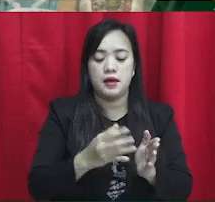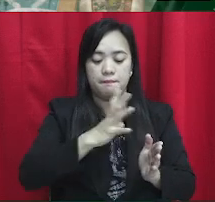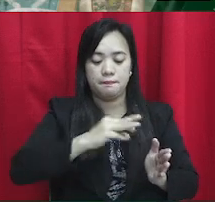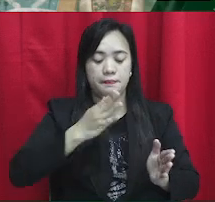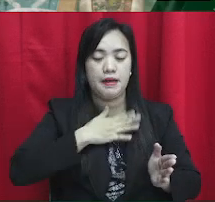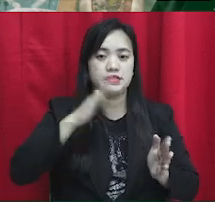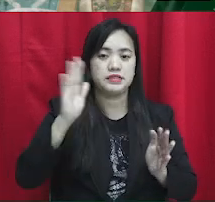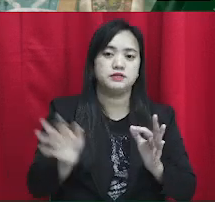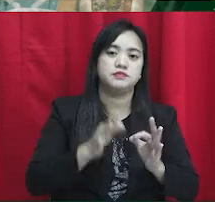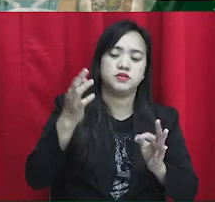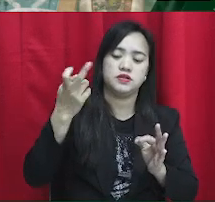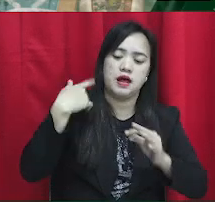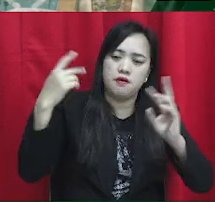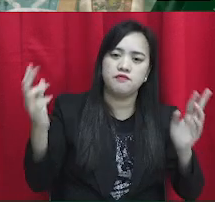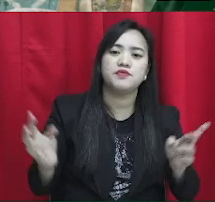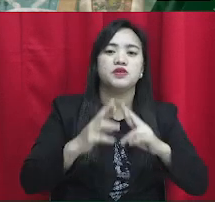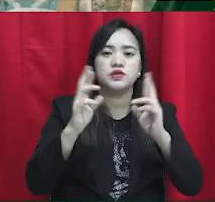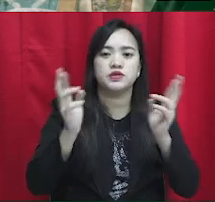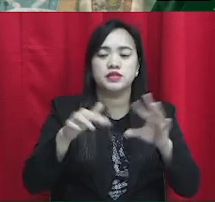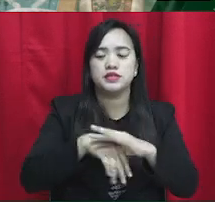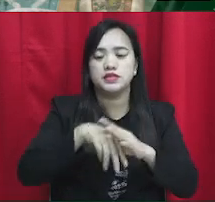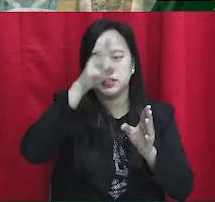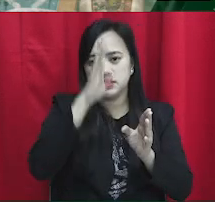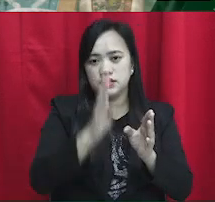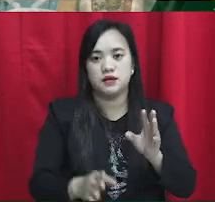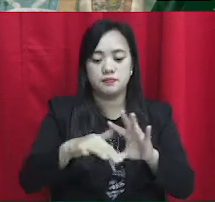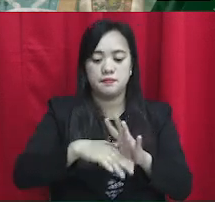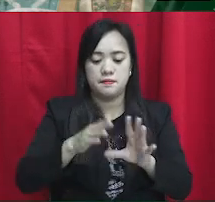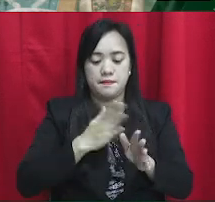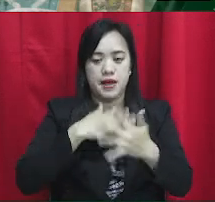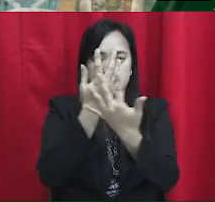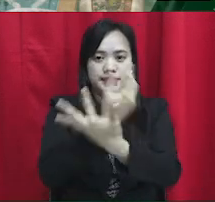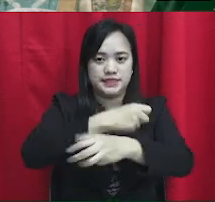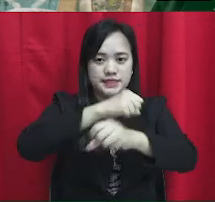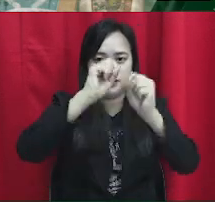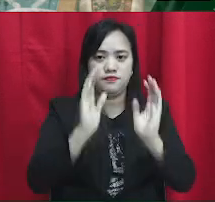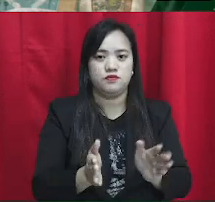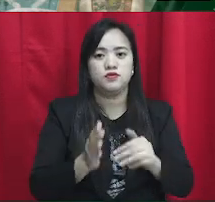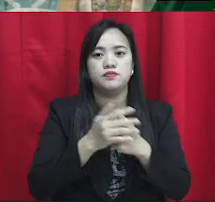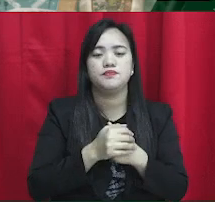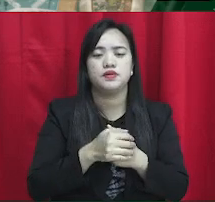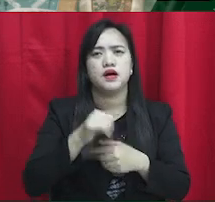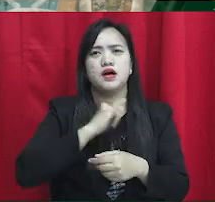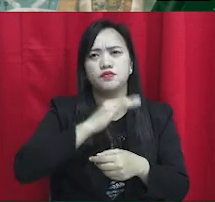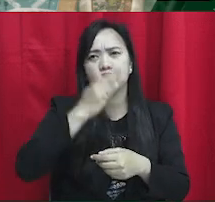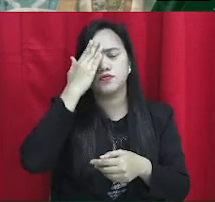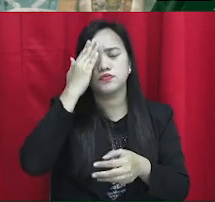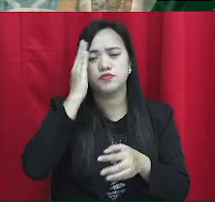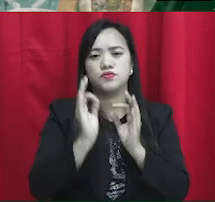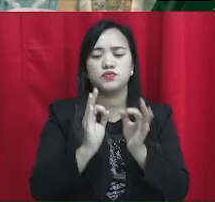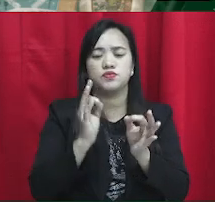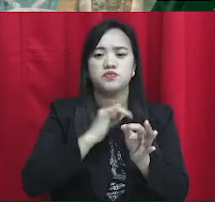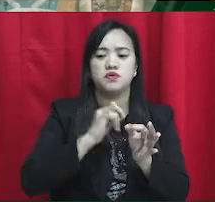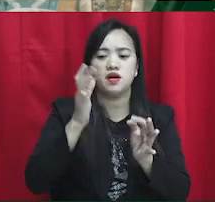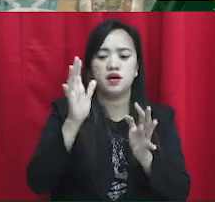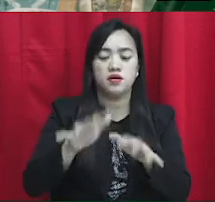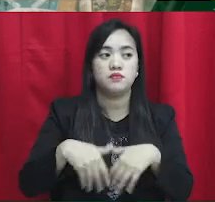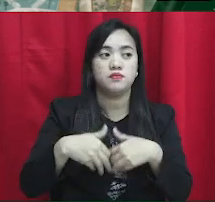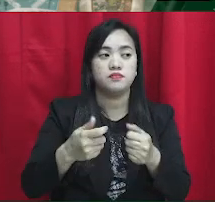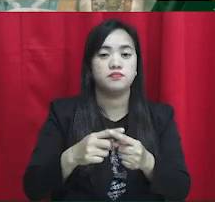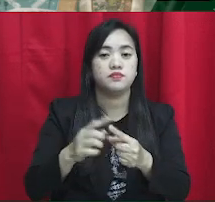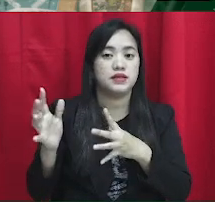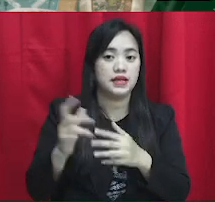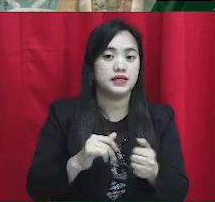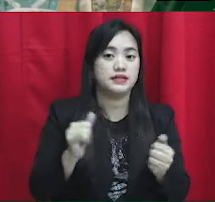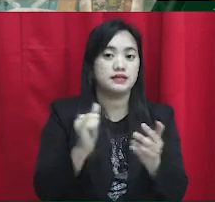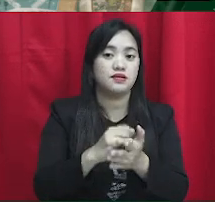spirit hath rejoiced in God my Savior. Amen. Alam niyo po kung bakit ko nakuha itong talata na ito, Ma'am